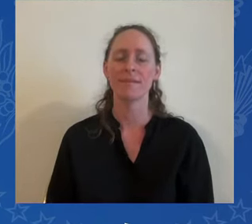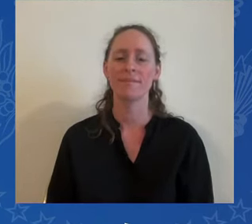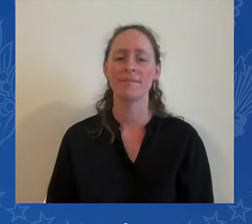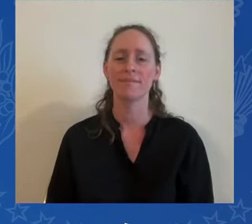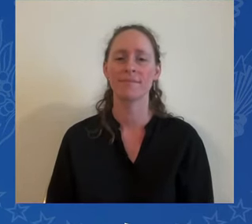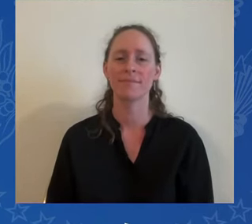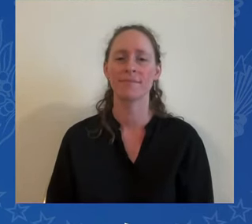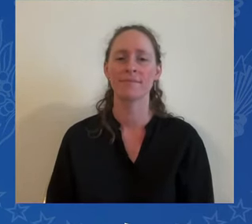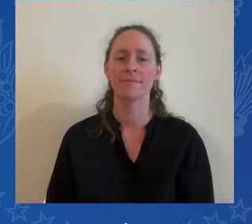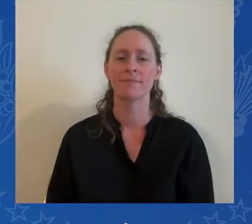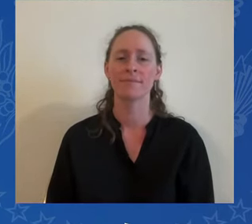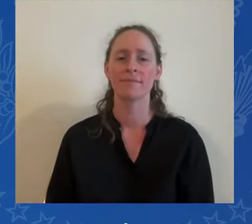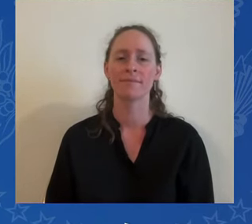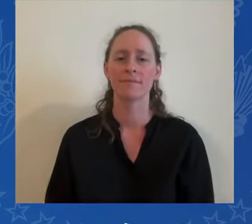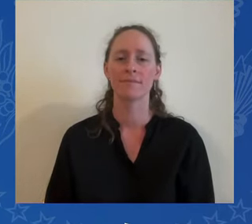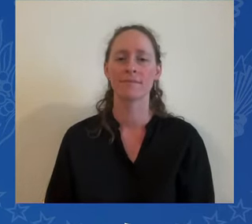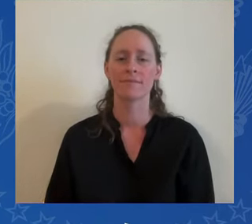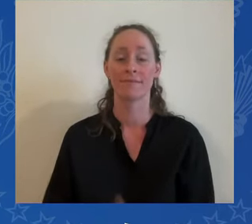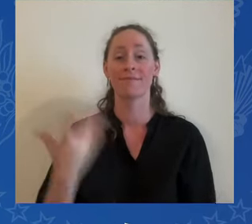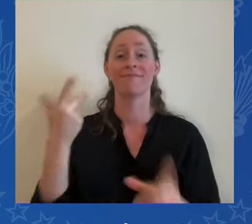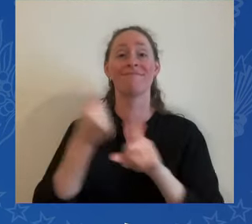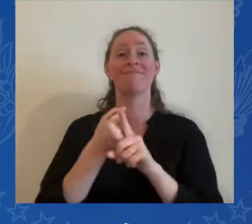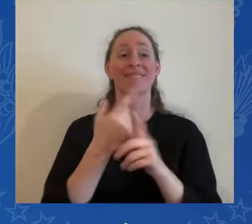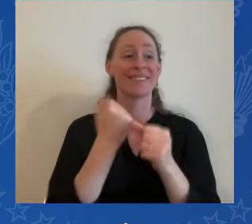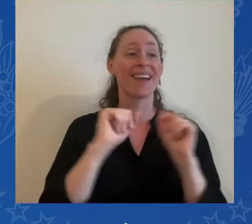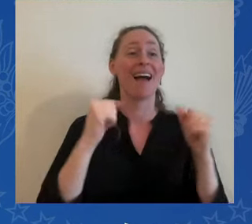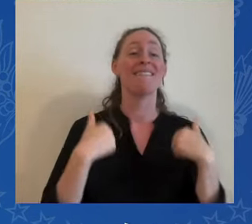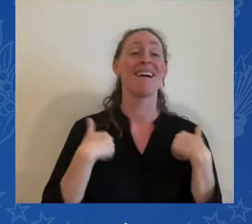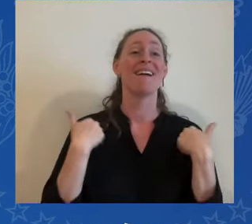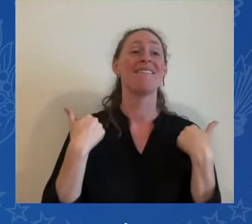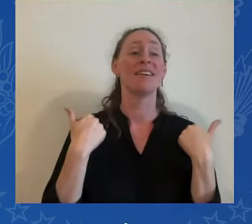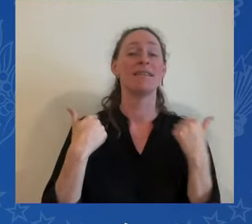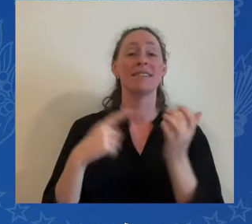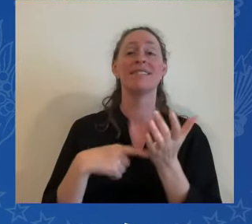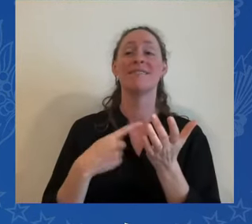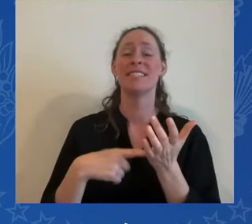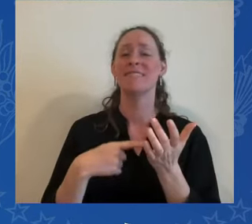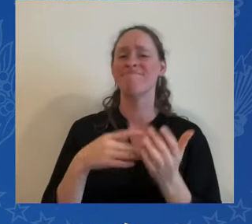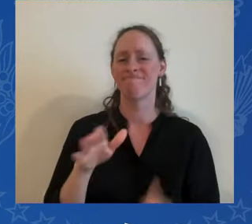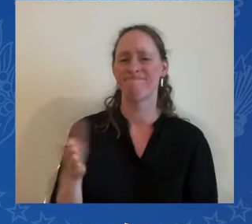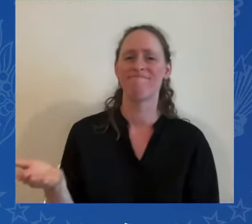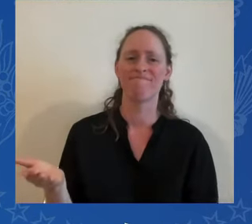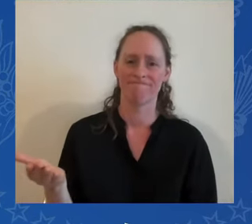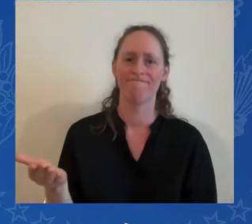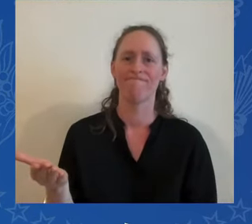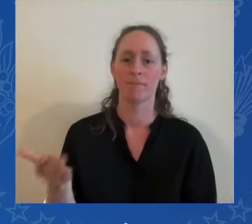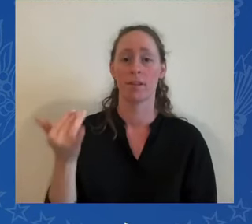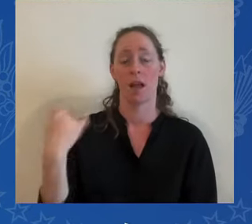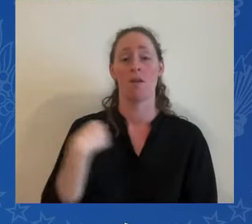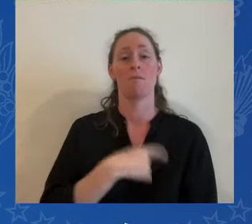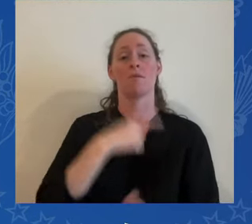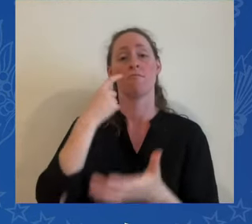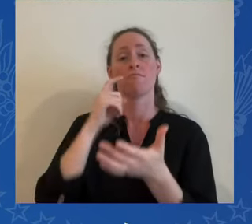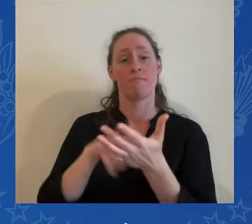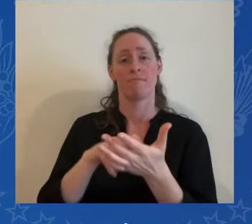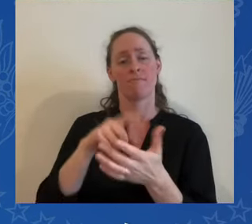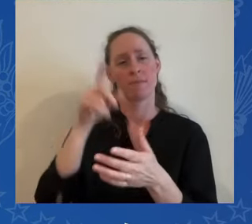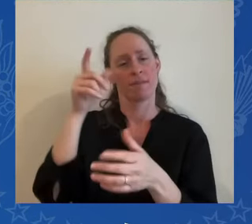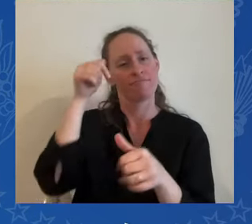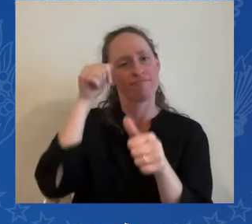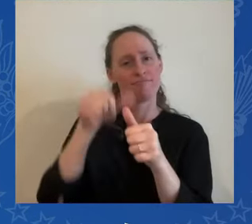posthumously honor two deceased NYPD detectives from the 32nd Precinct, Wilbur Moore and Jason